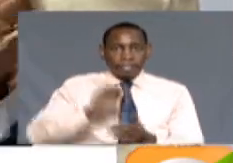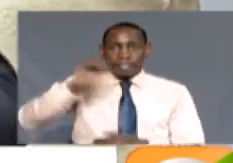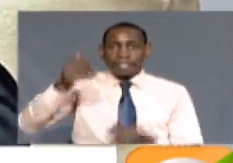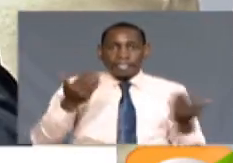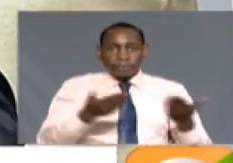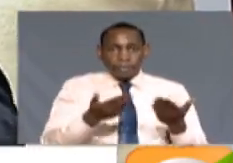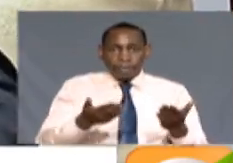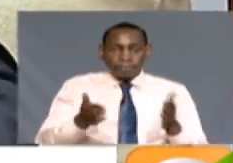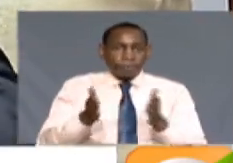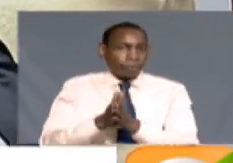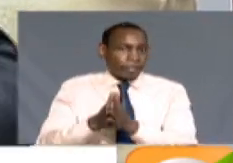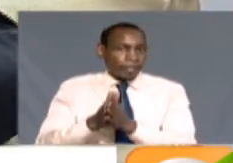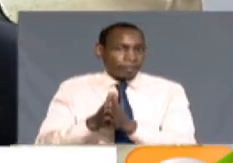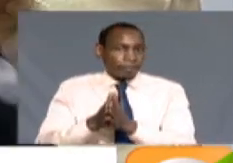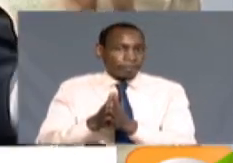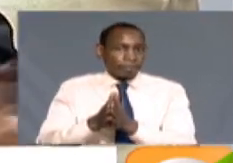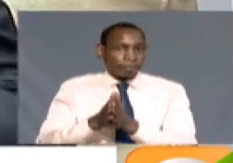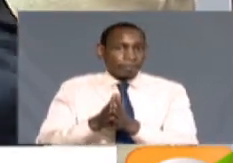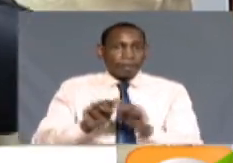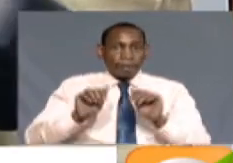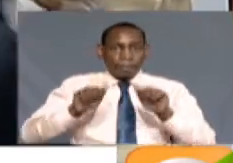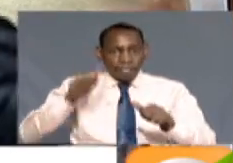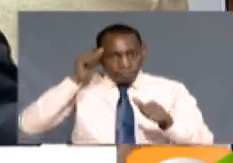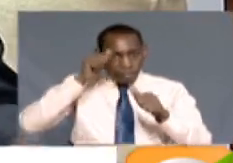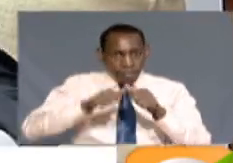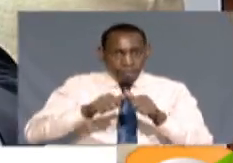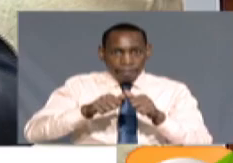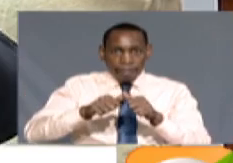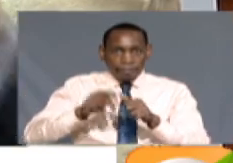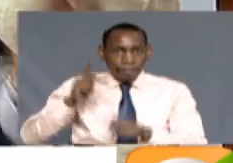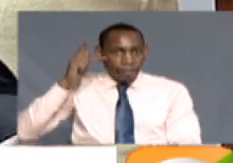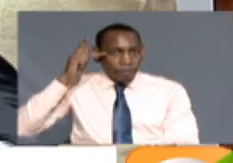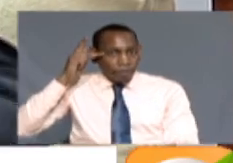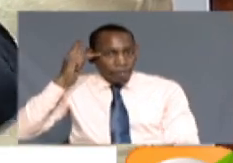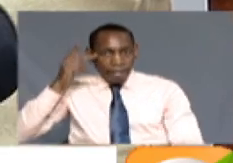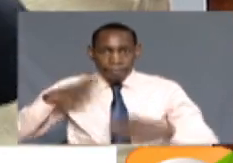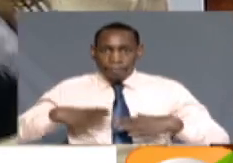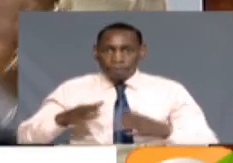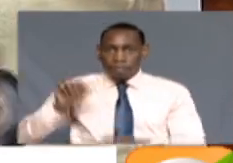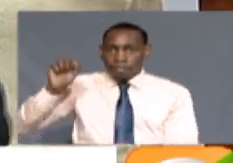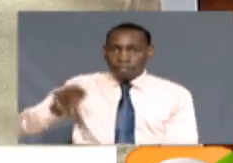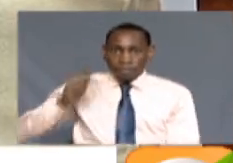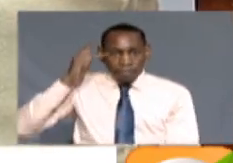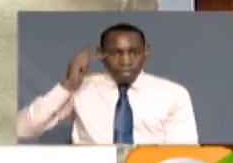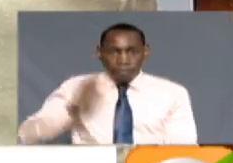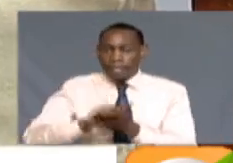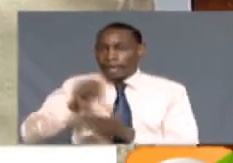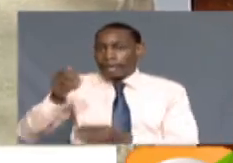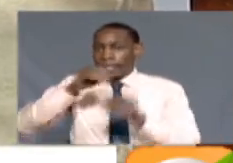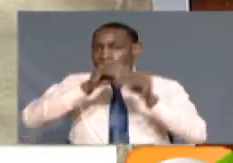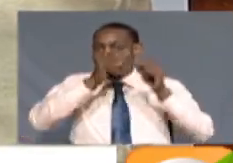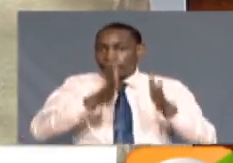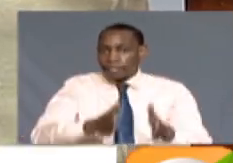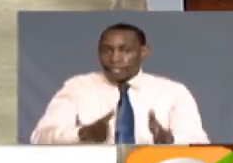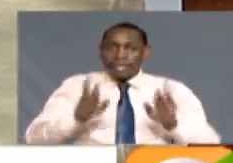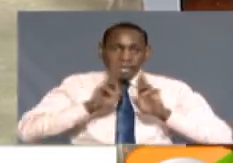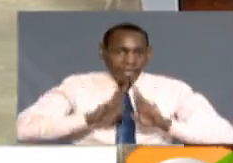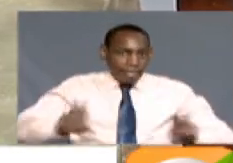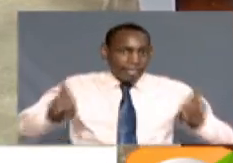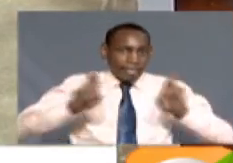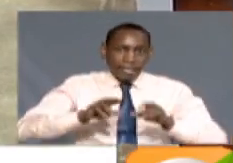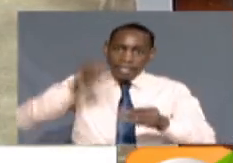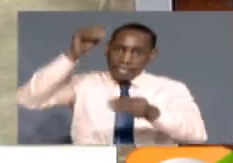And I can remember Koreans, South Koreans, and other investors were willing to put